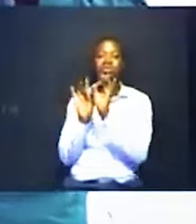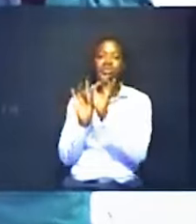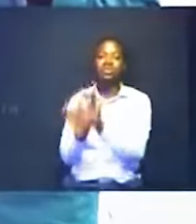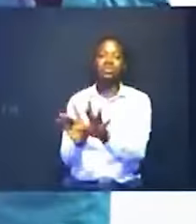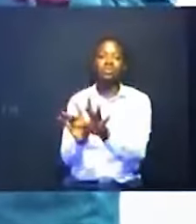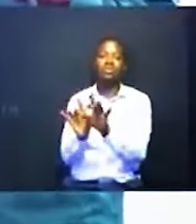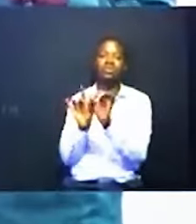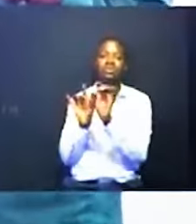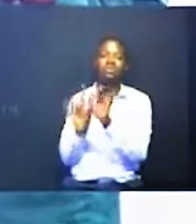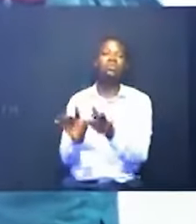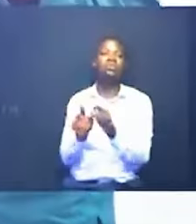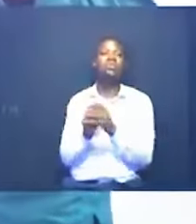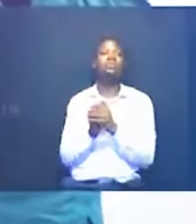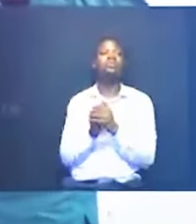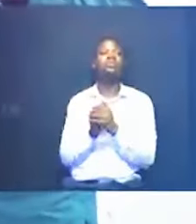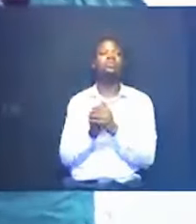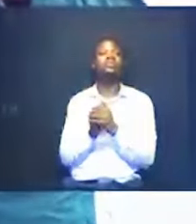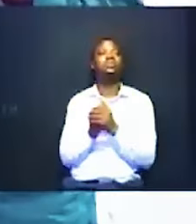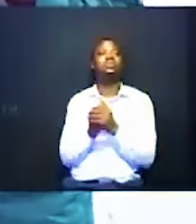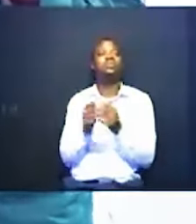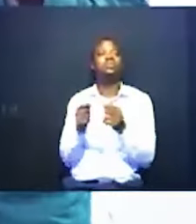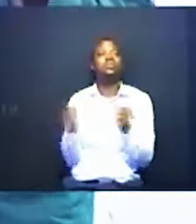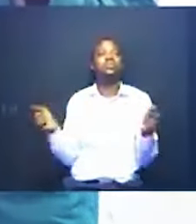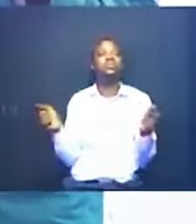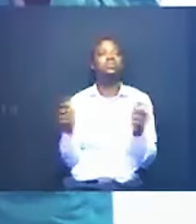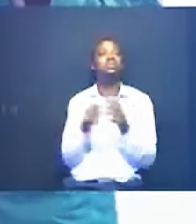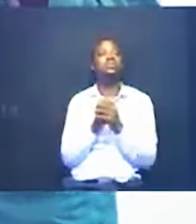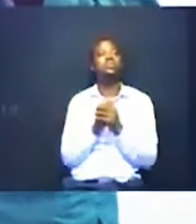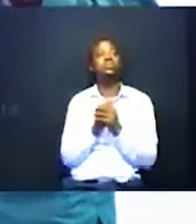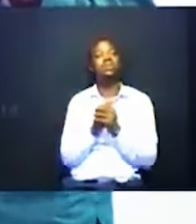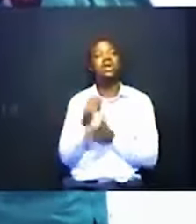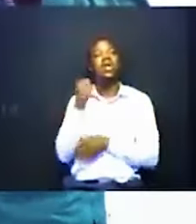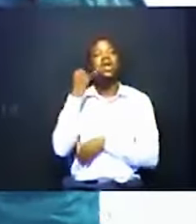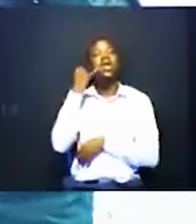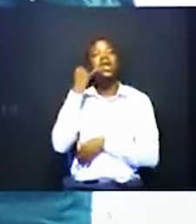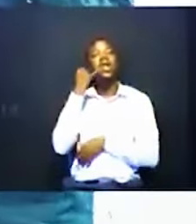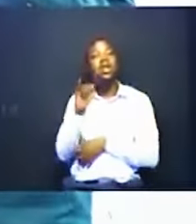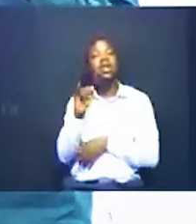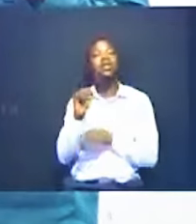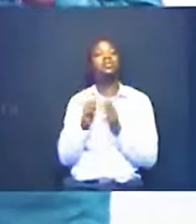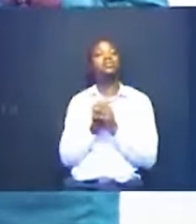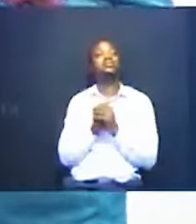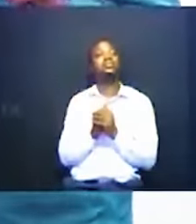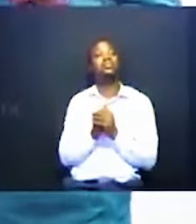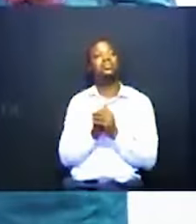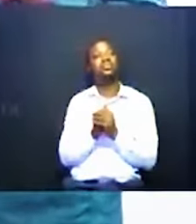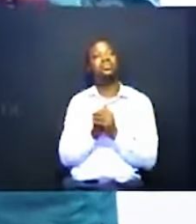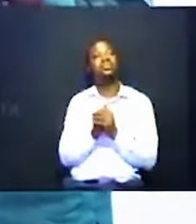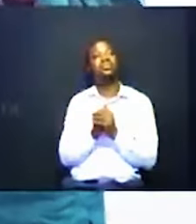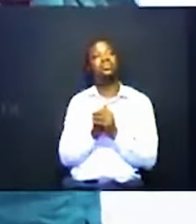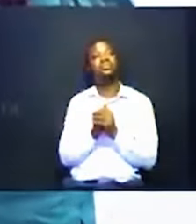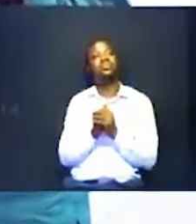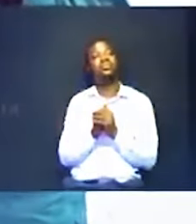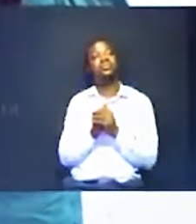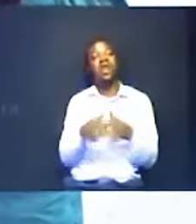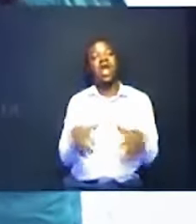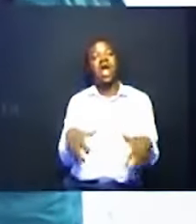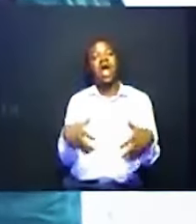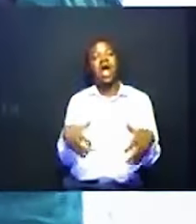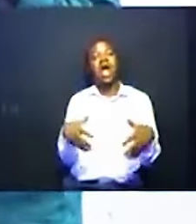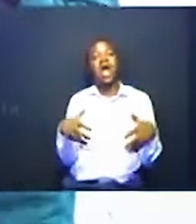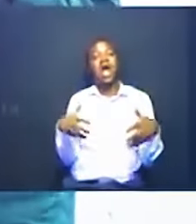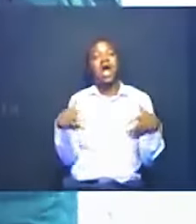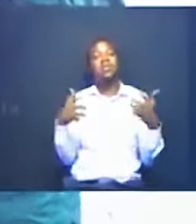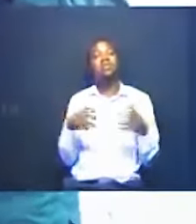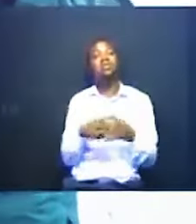Hatred. Is called. Akaye. Jealousy. Ahoya. Fits of rage,